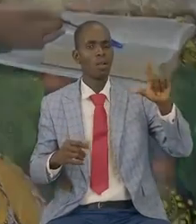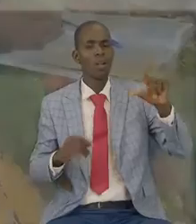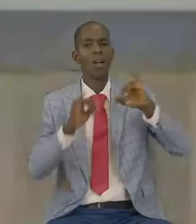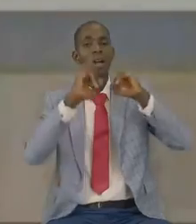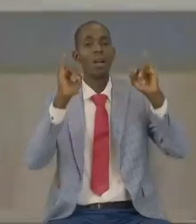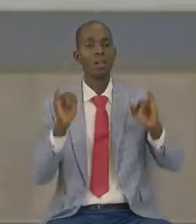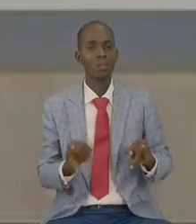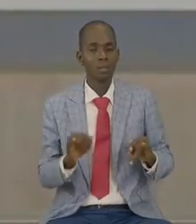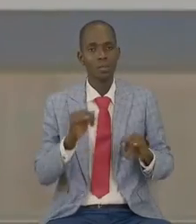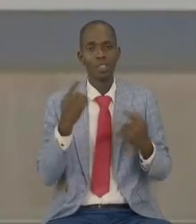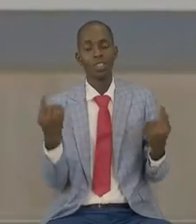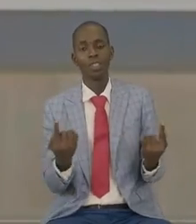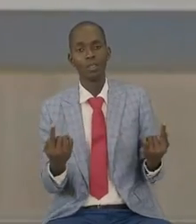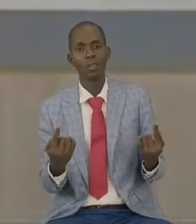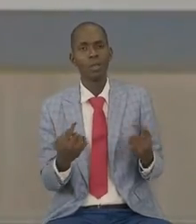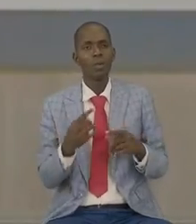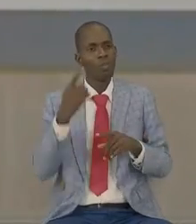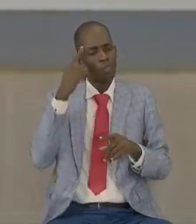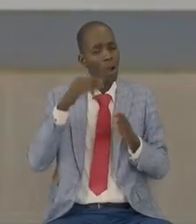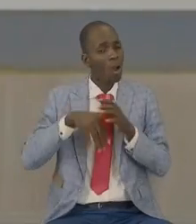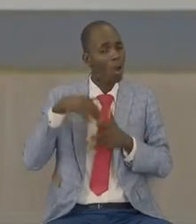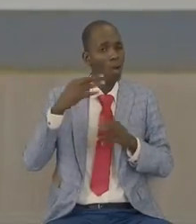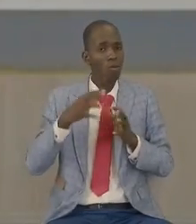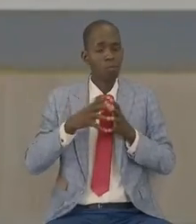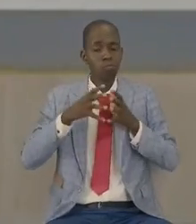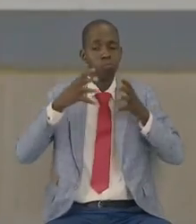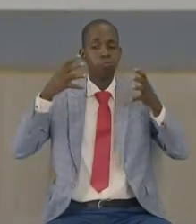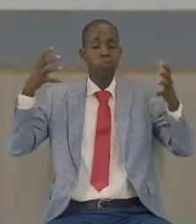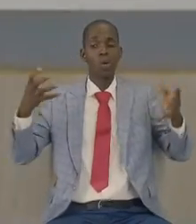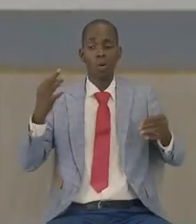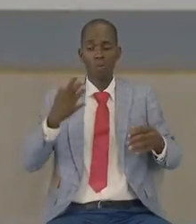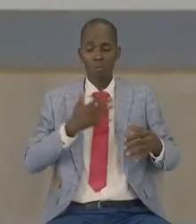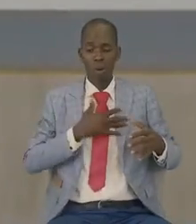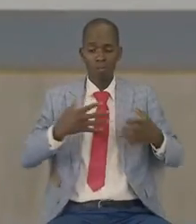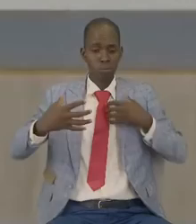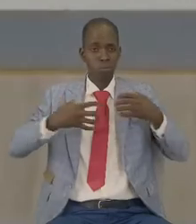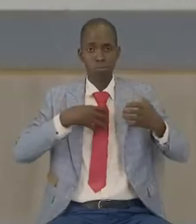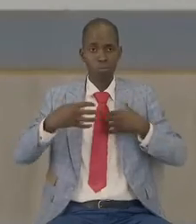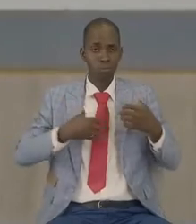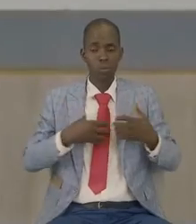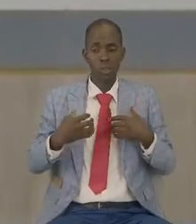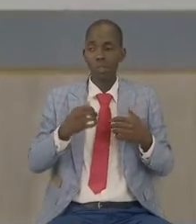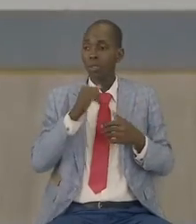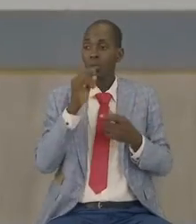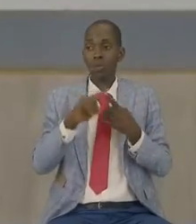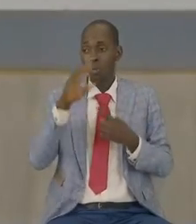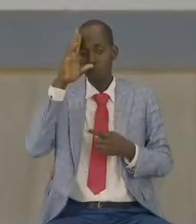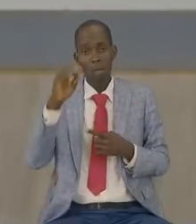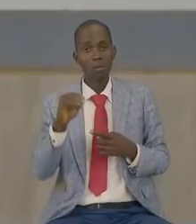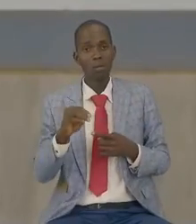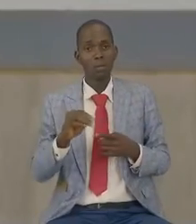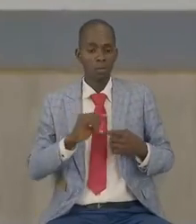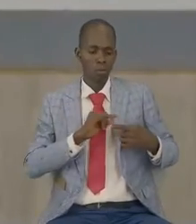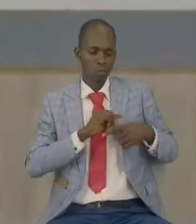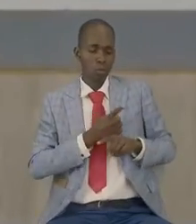but for out of the abundance of my complaint, not complaint to man, and grief not for